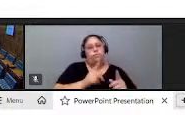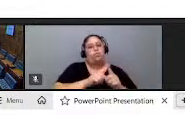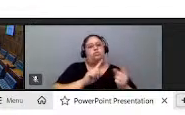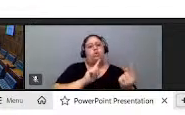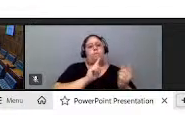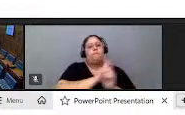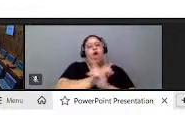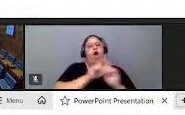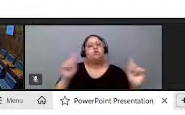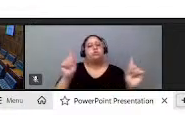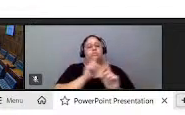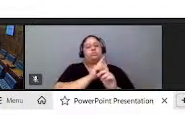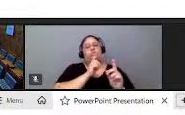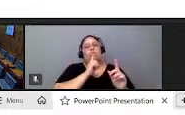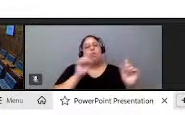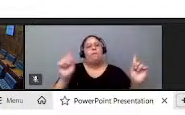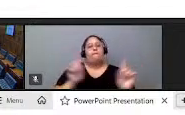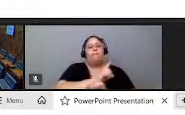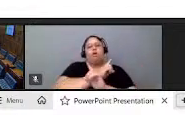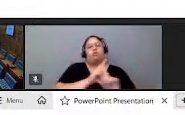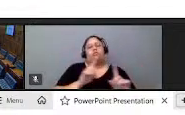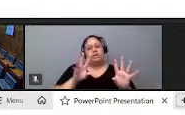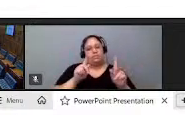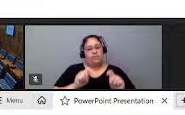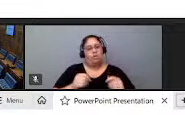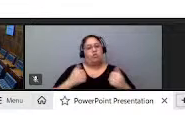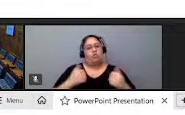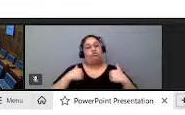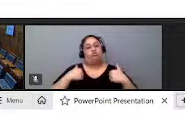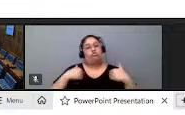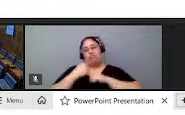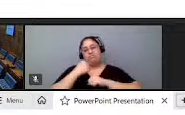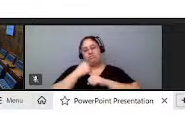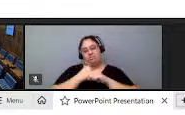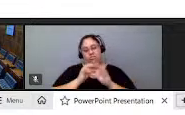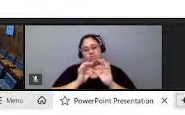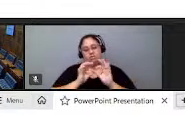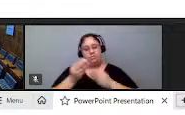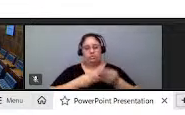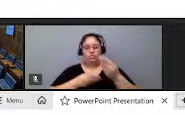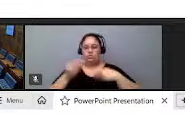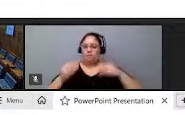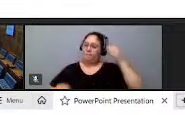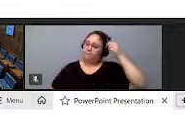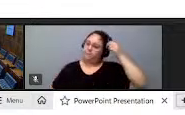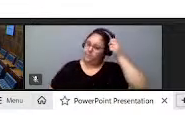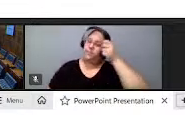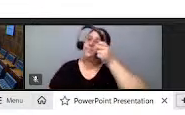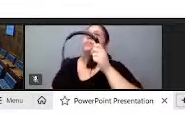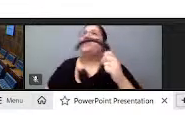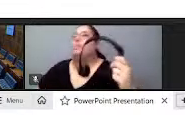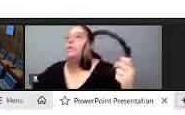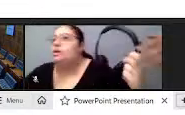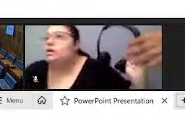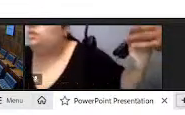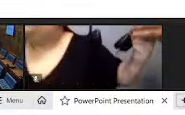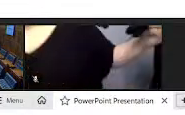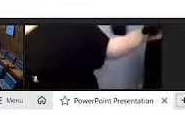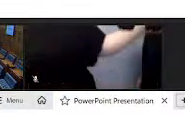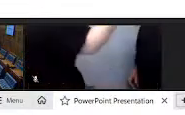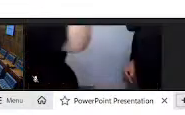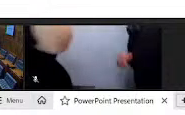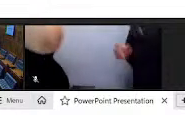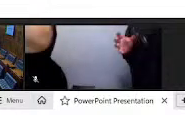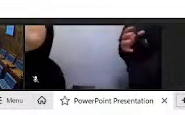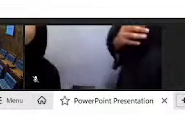started up um last year we do know that we've had roughly um a few vessels in the last